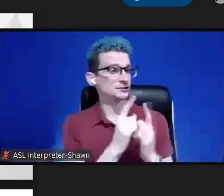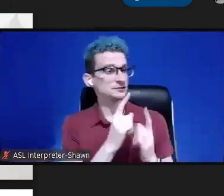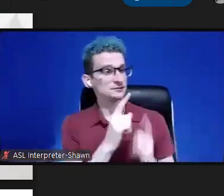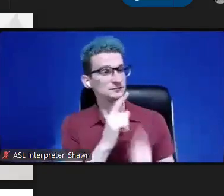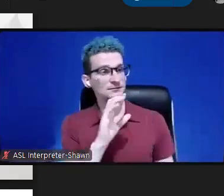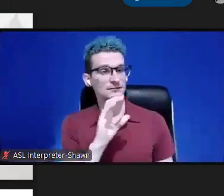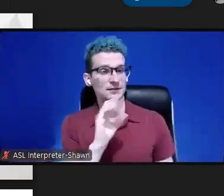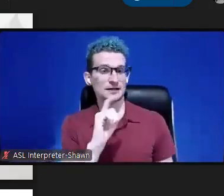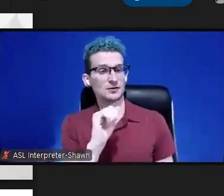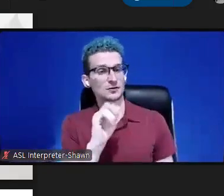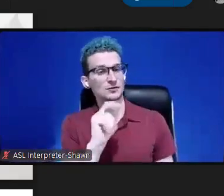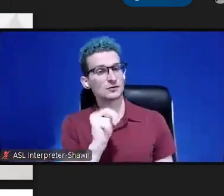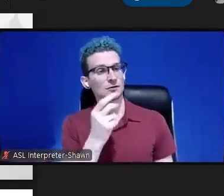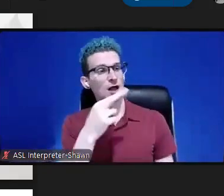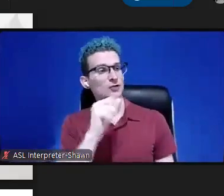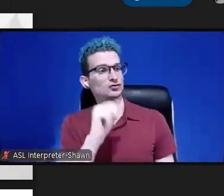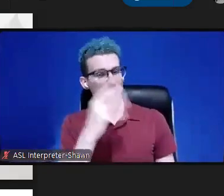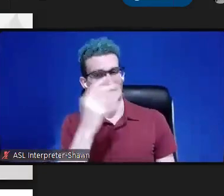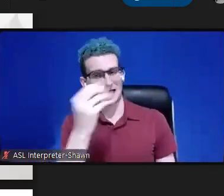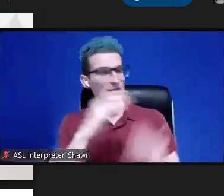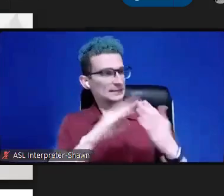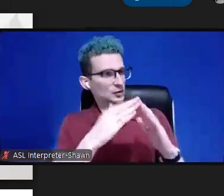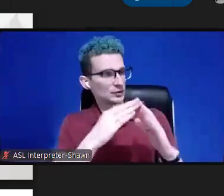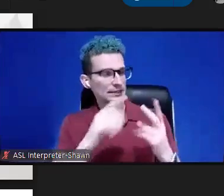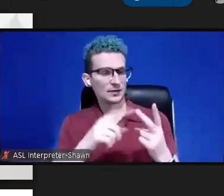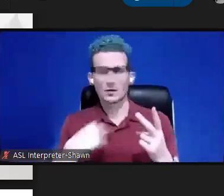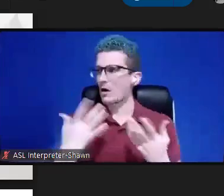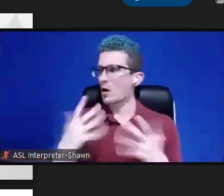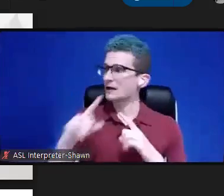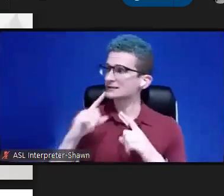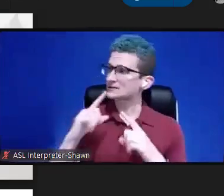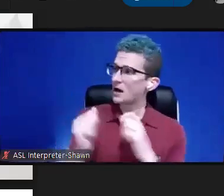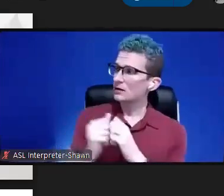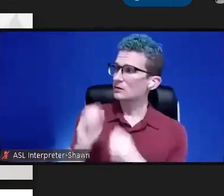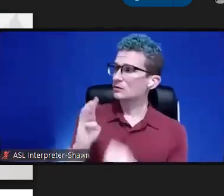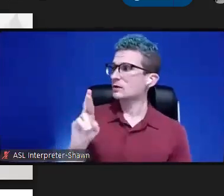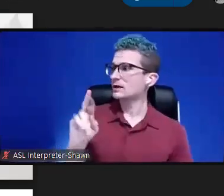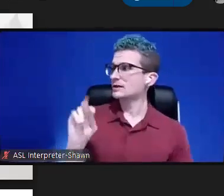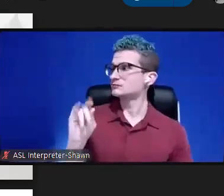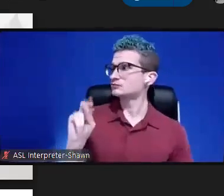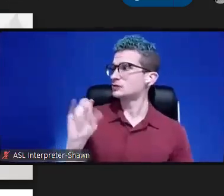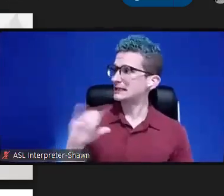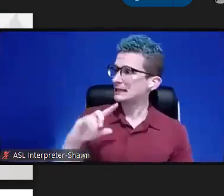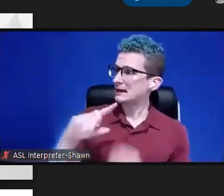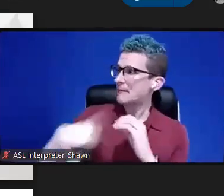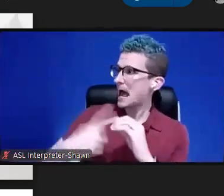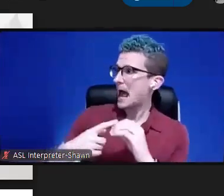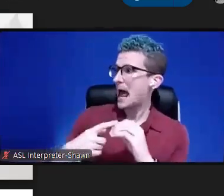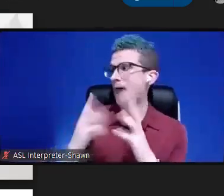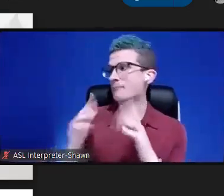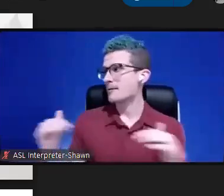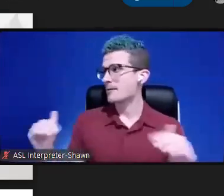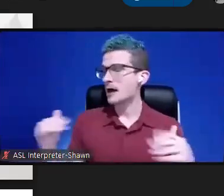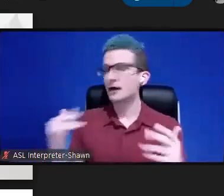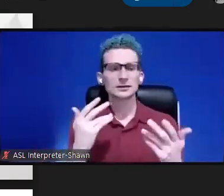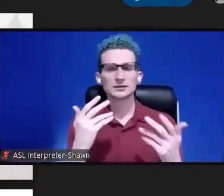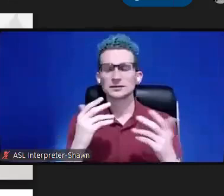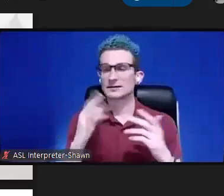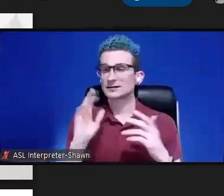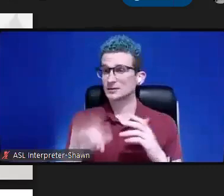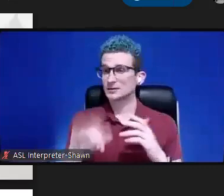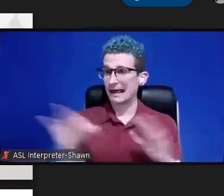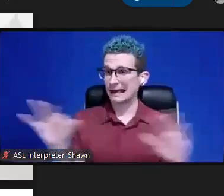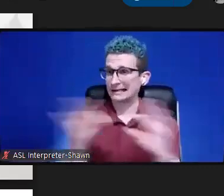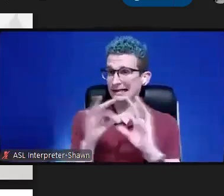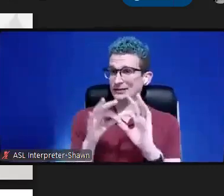out in the community," or "I talked with Brittany about this." They're starting to really make those connections. It just takes time, and that is something